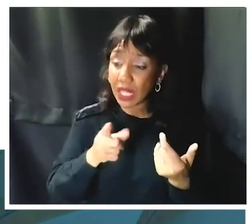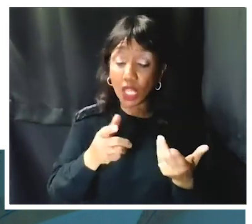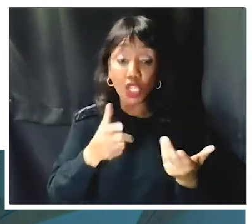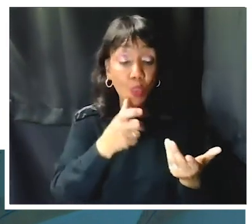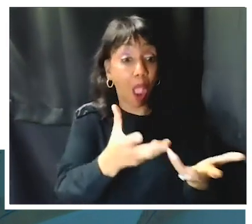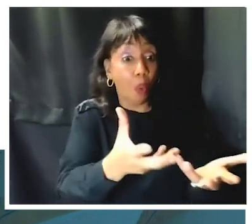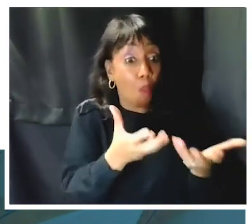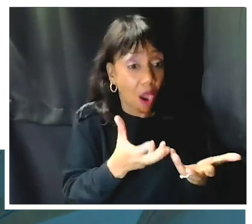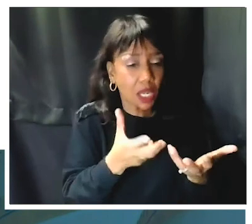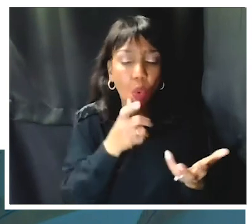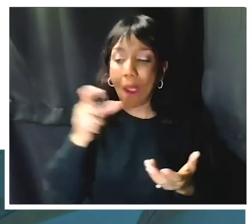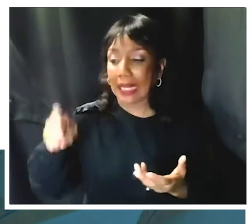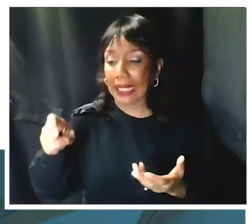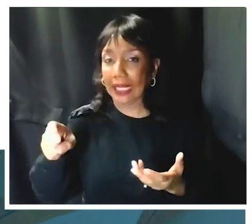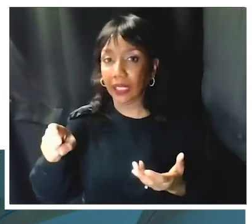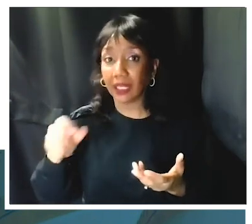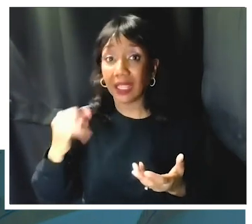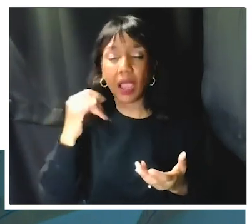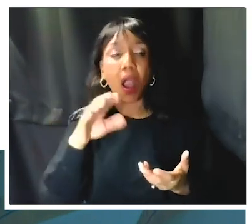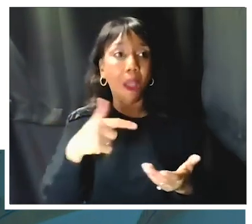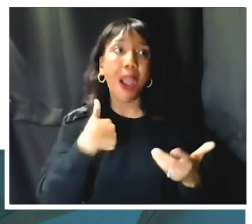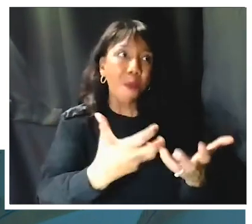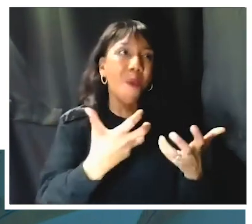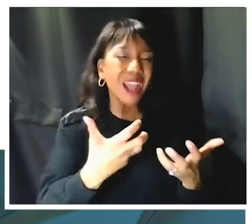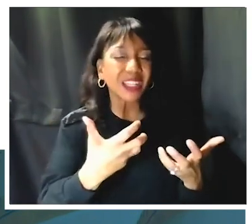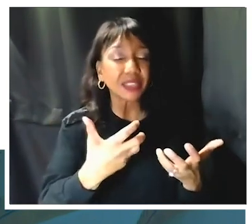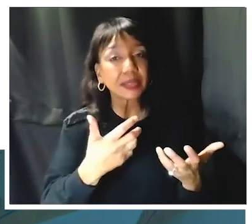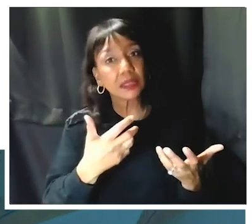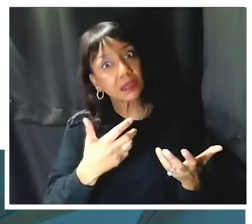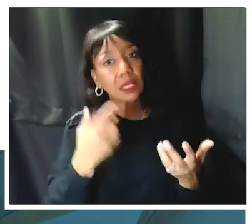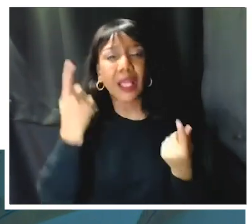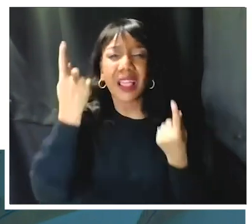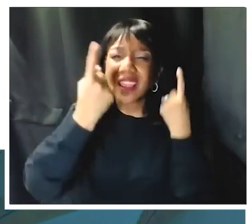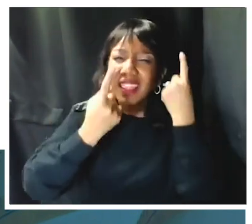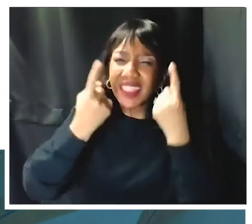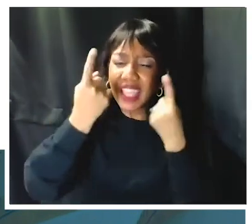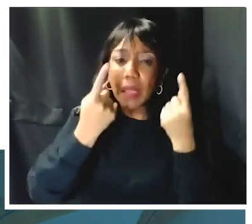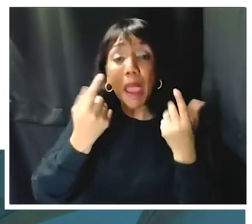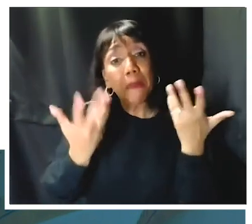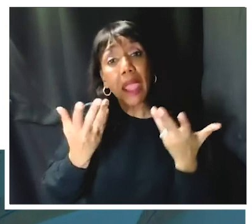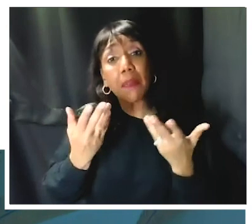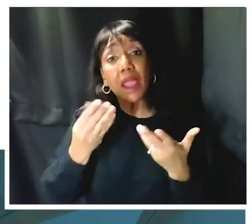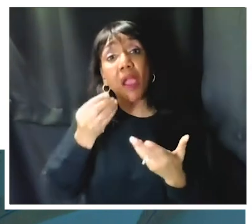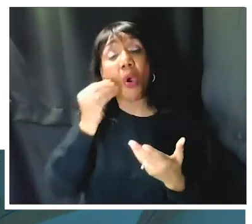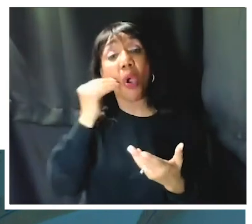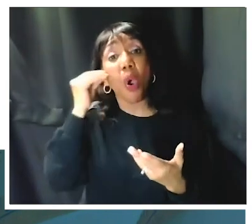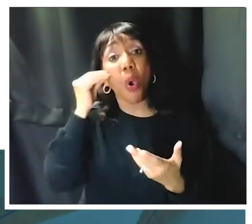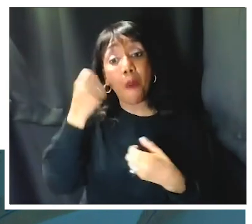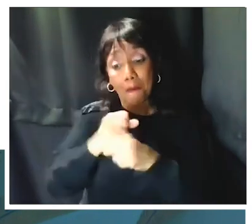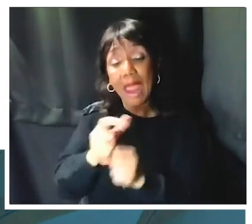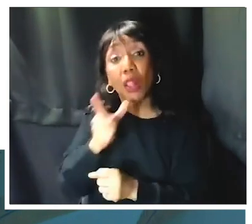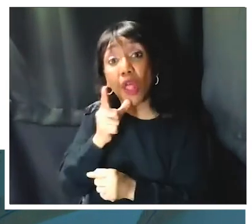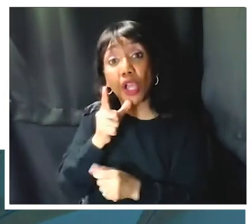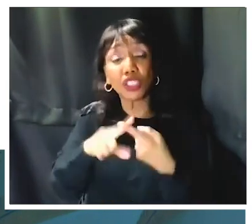it, take the time to prepare your lunches at home, limit your movie outings or purchases, and cancel your